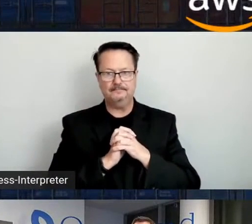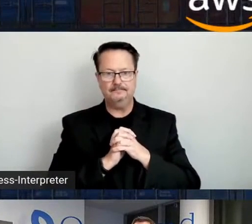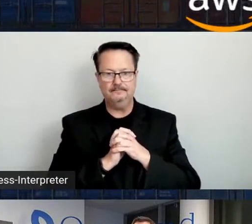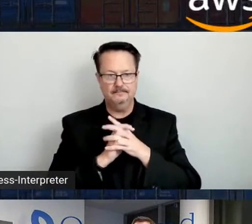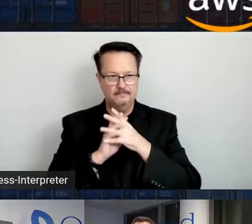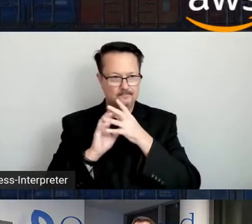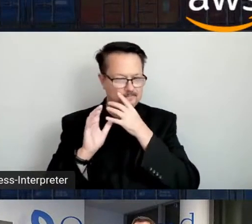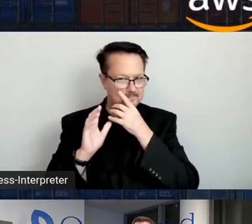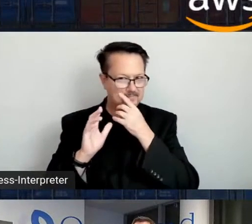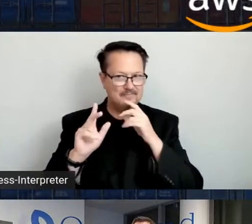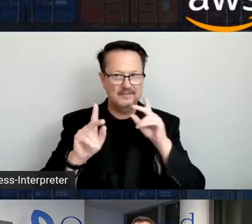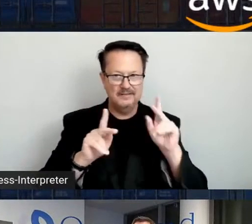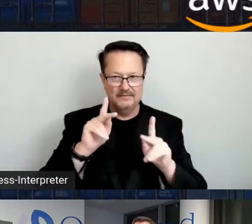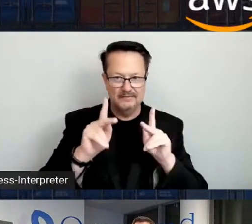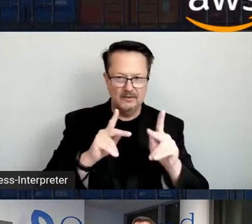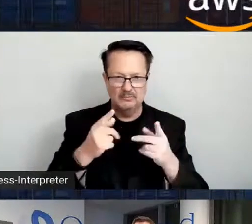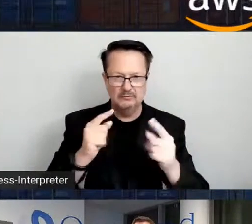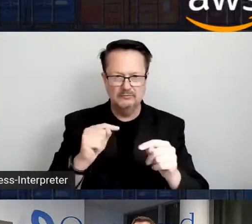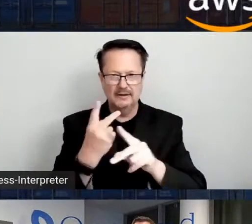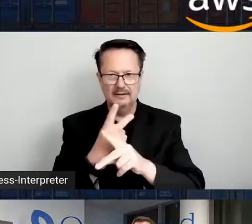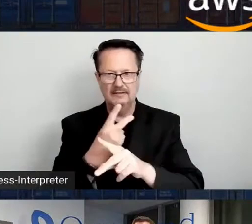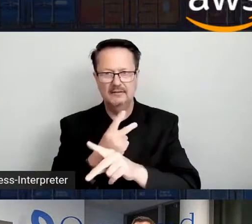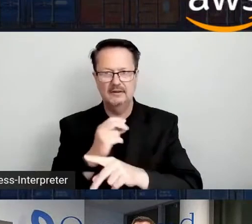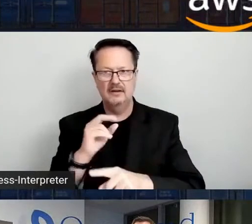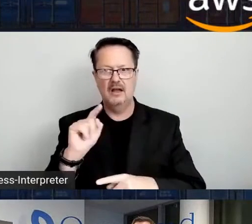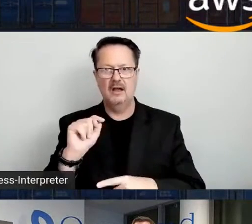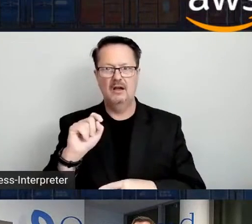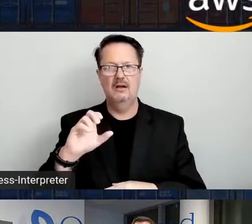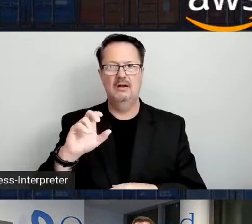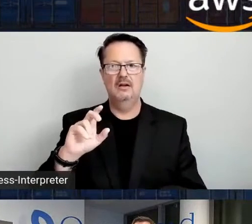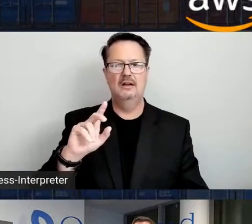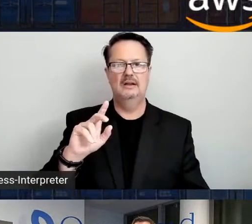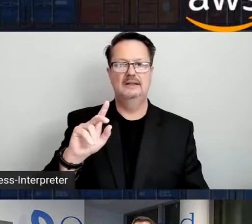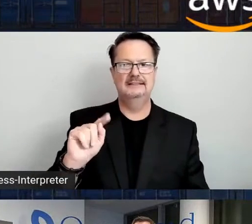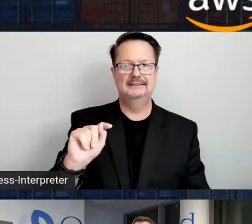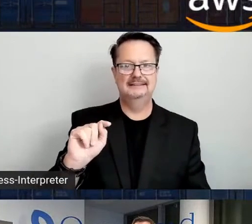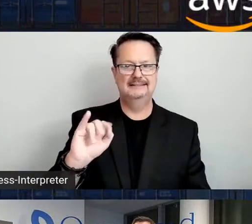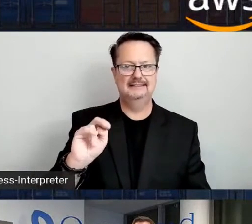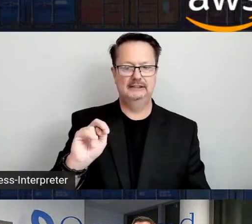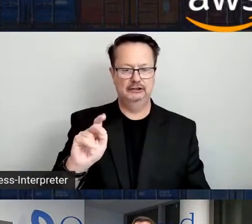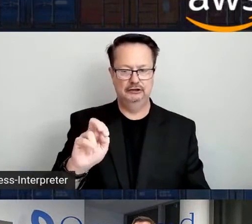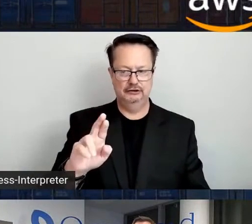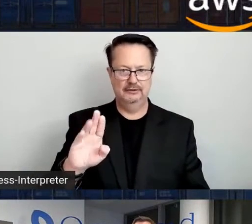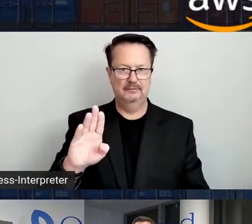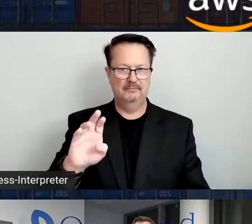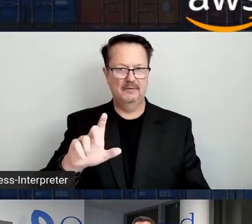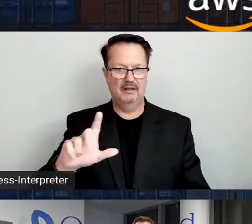Folks working on trying to figure out things like cluster API Tinkerbell, which I think is really exciting, and coming from